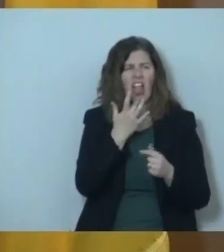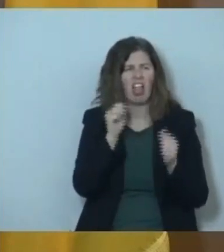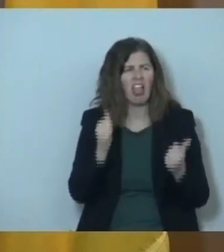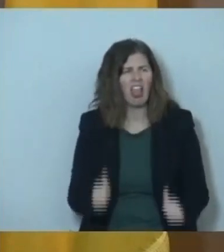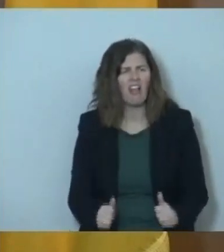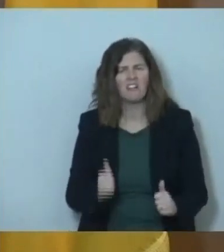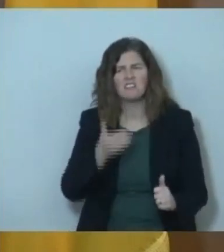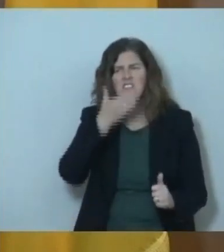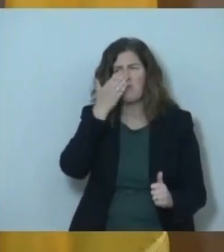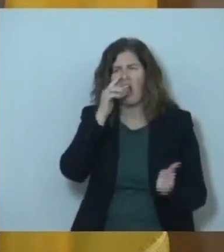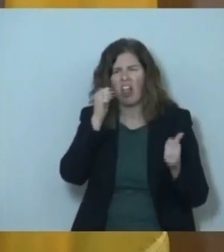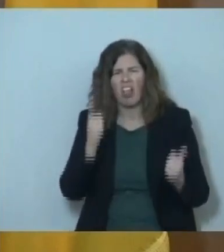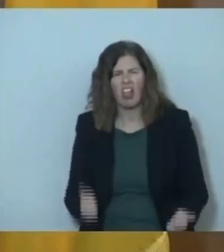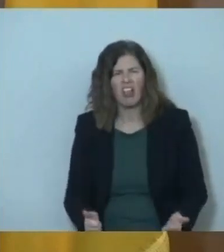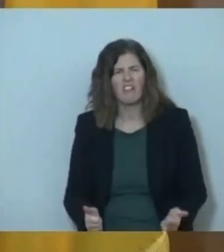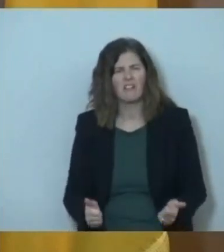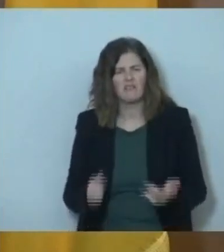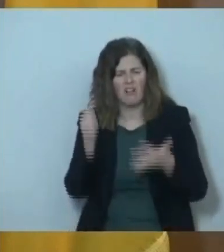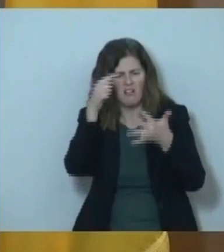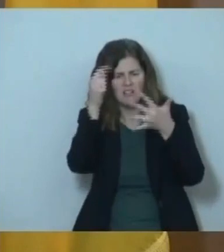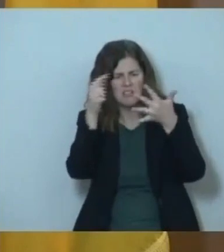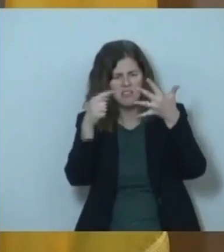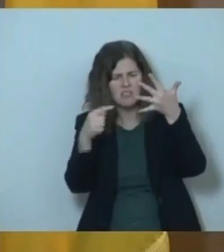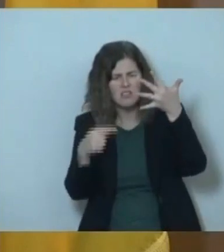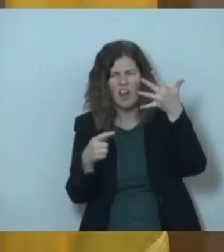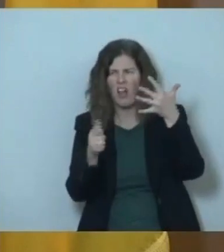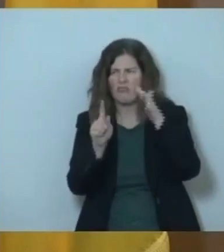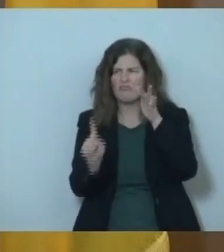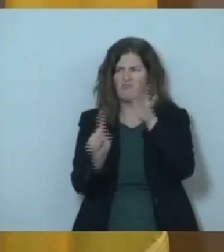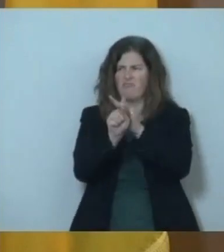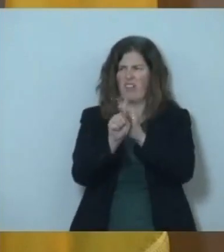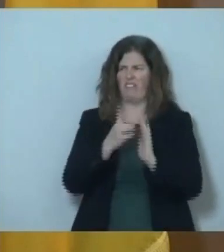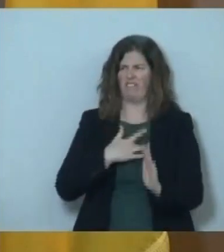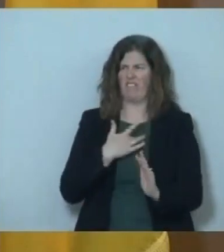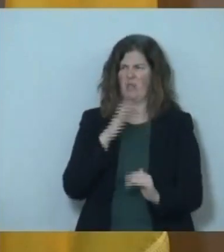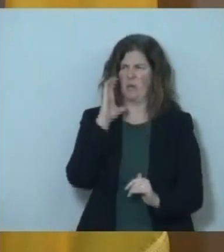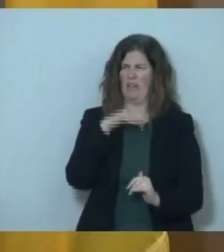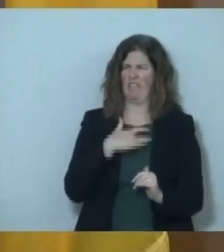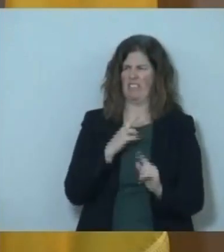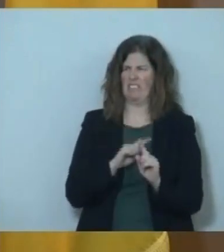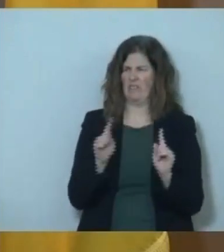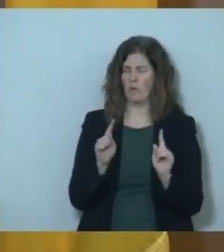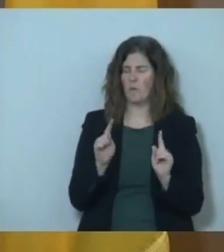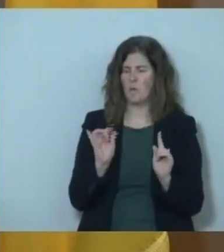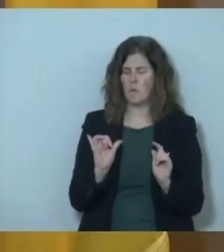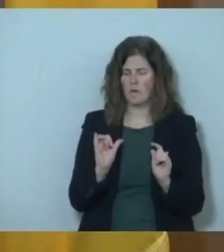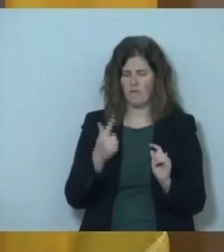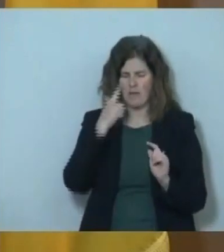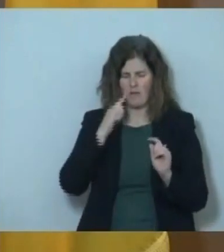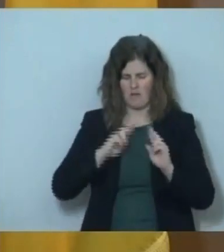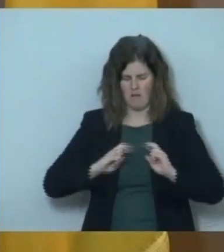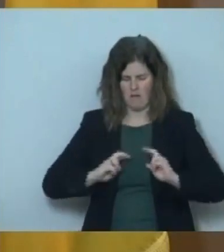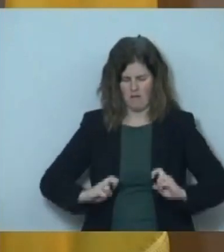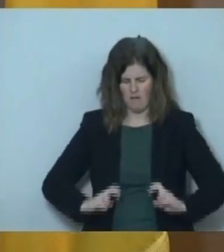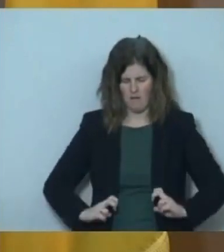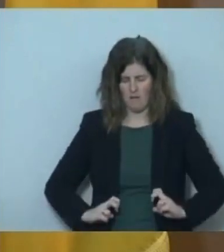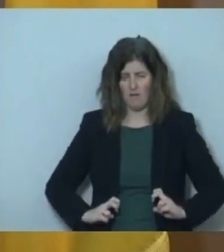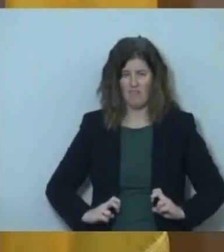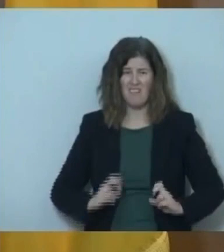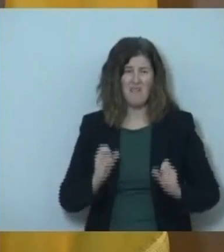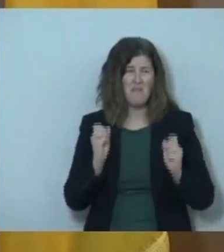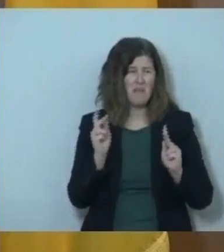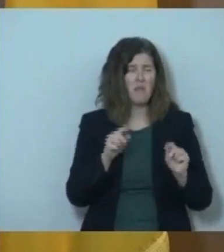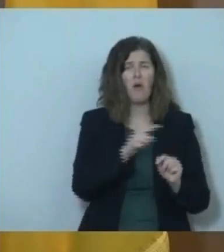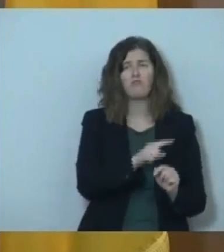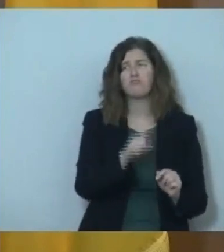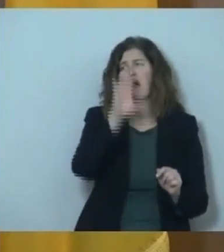or smell, and any number of emerging symptoms that are really important for you to evaluate, because far too many individuals don't